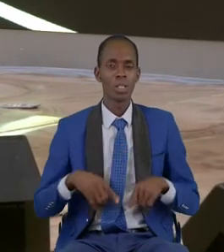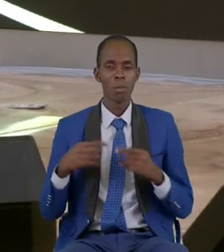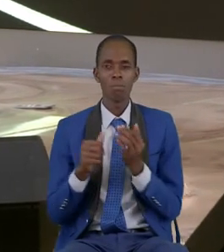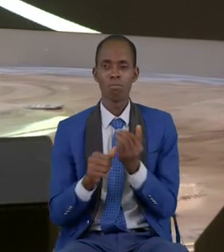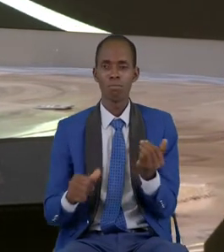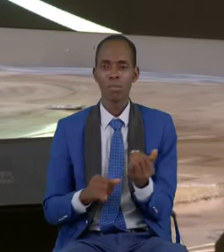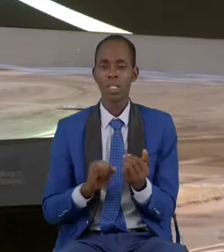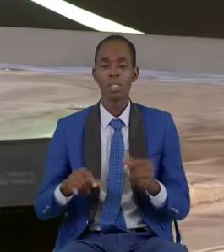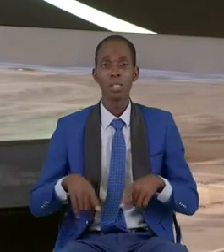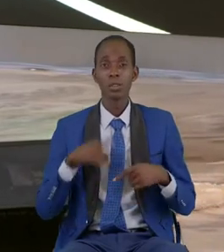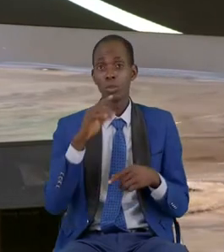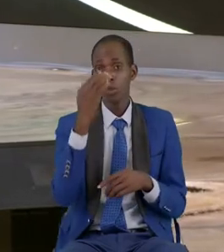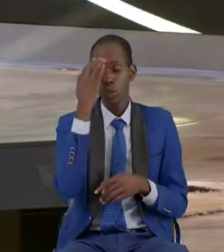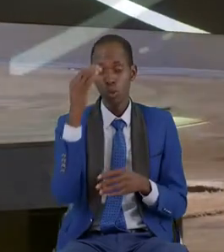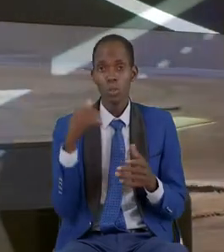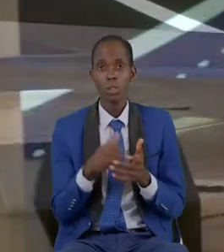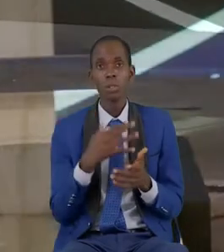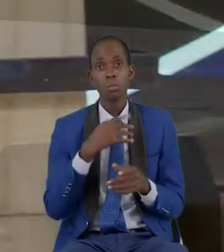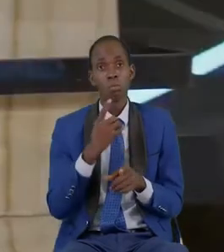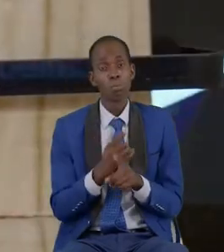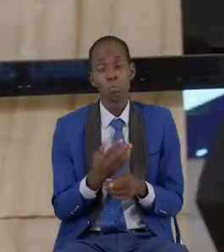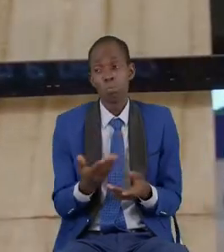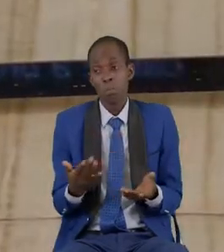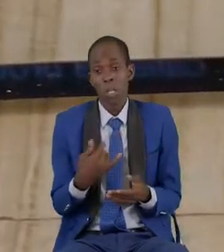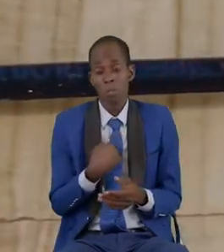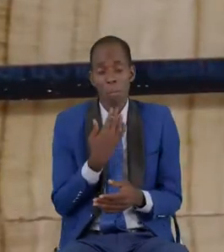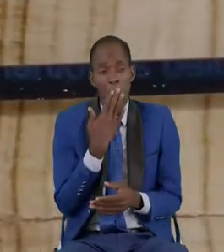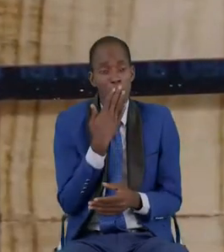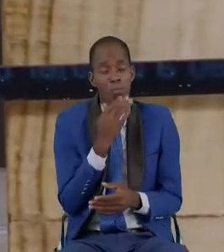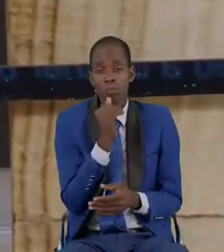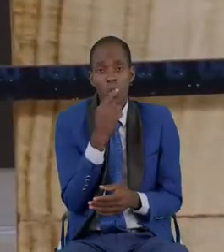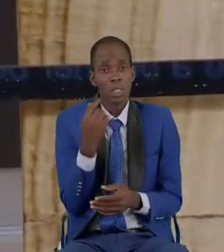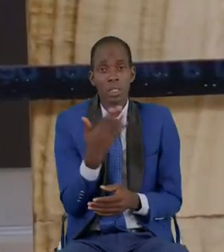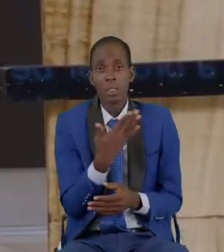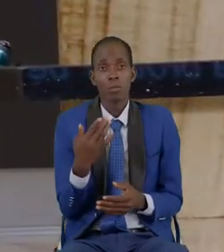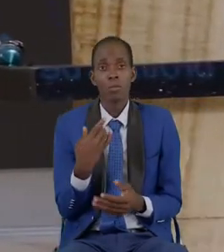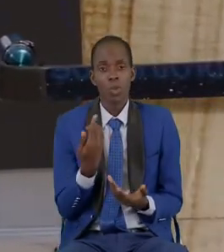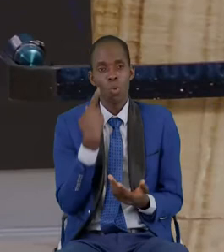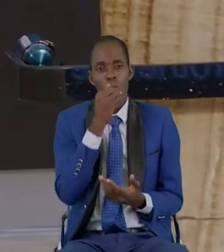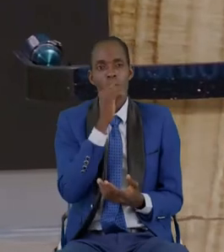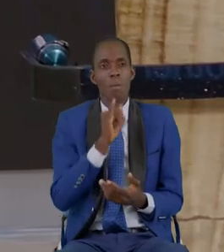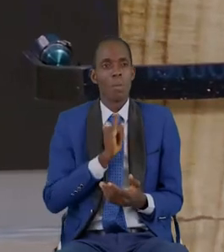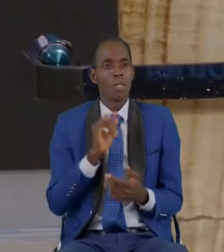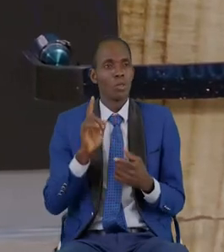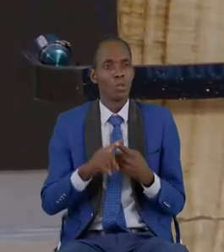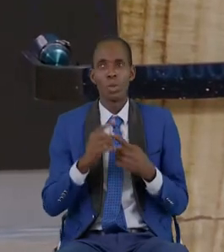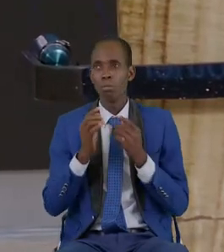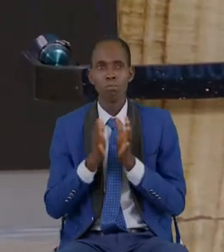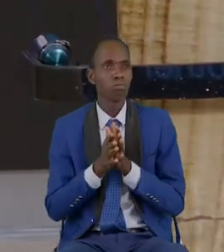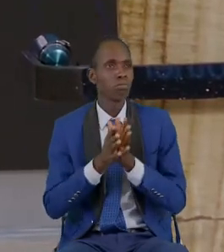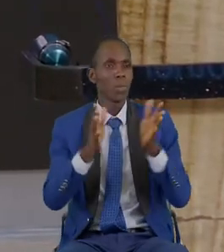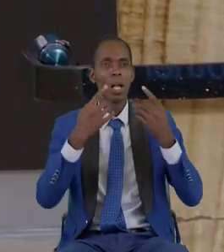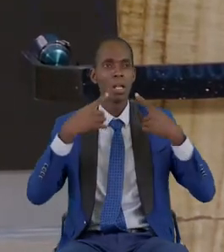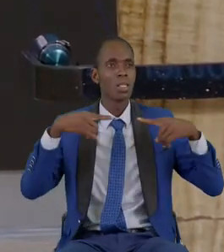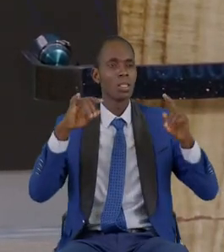know it, and you are just, well, I won't talk about it. Who am I to talk about it? Who am I myself? Am I